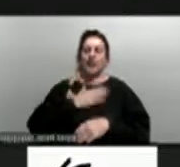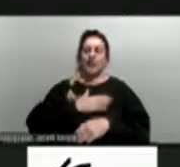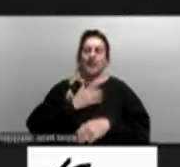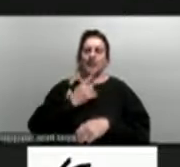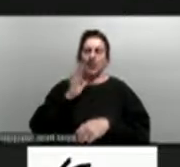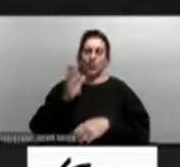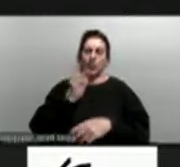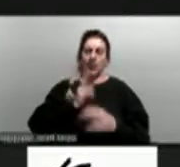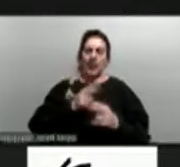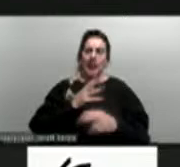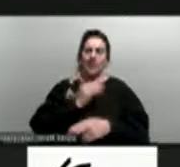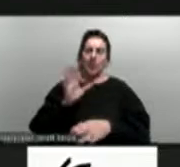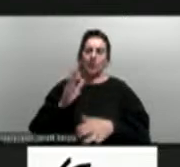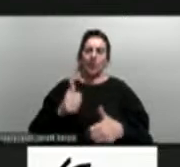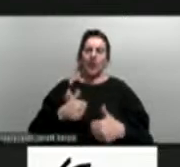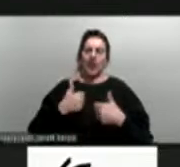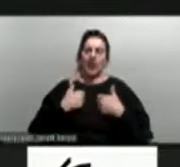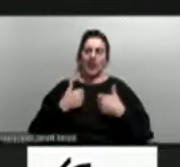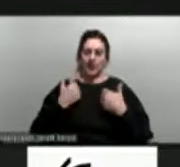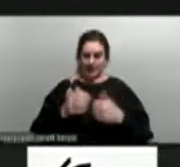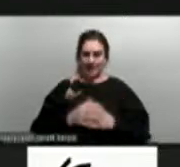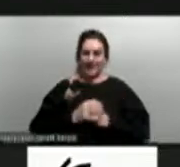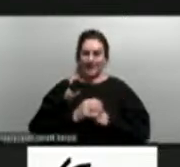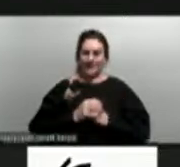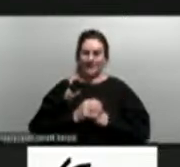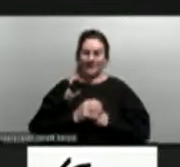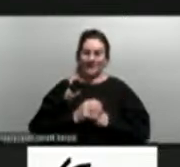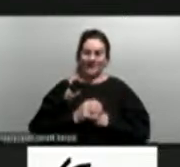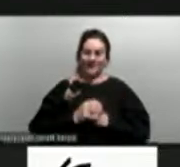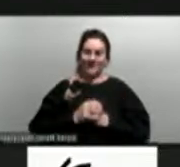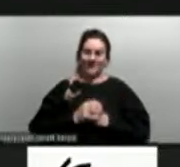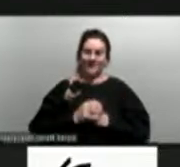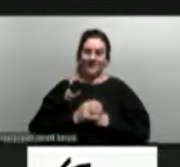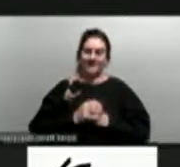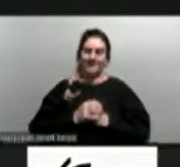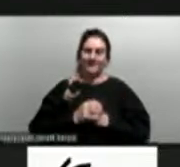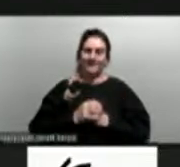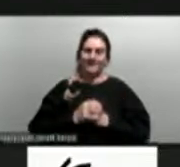mic and state your name and address for the record.